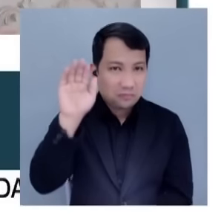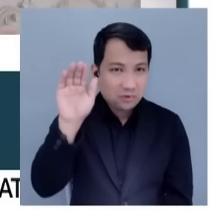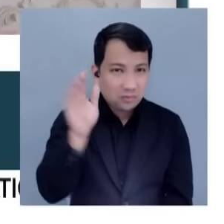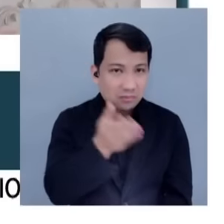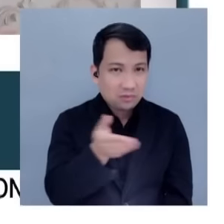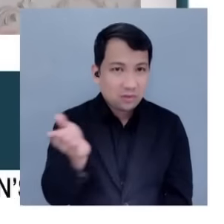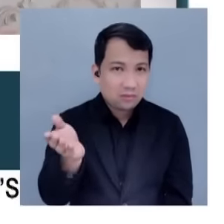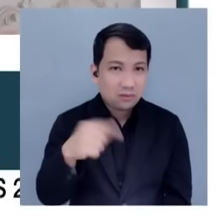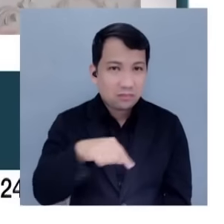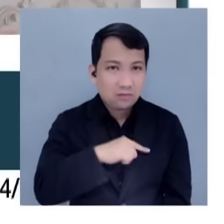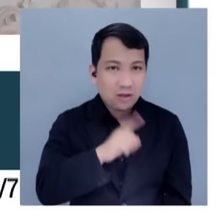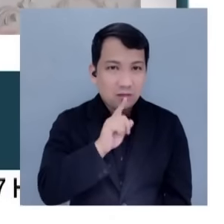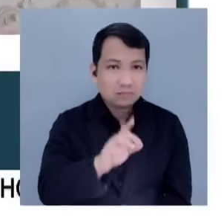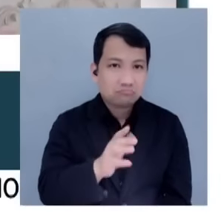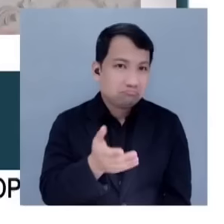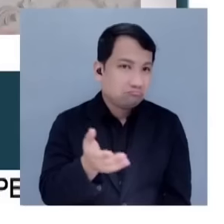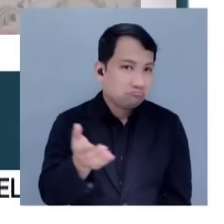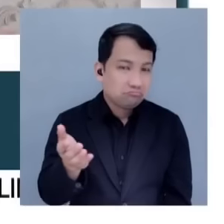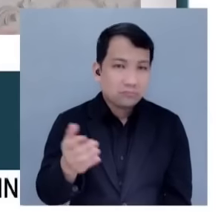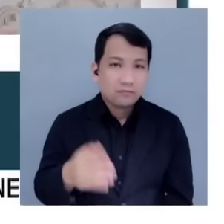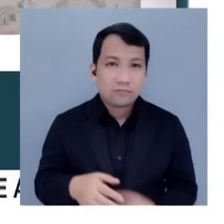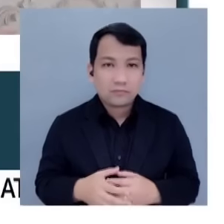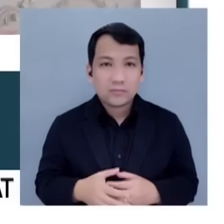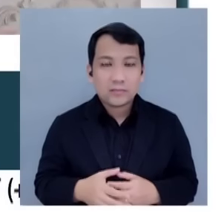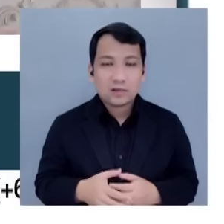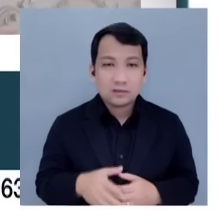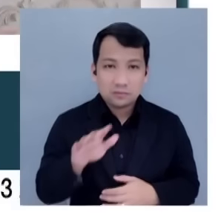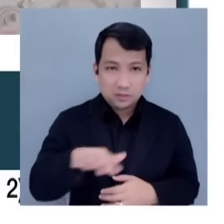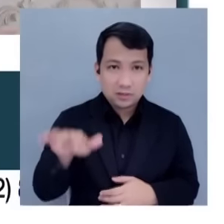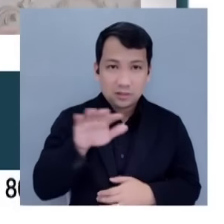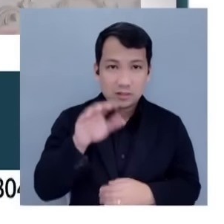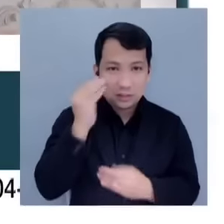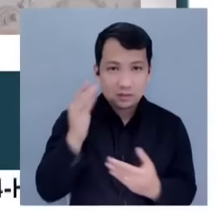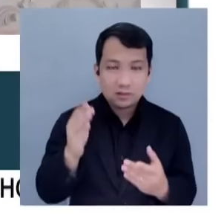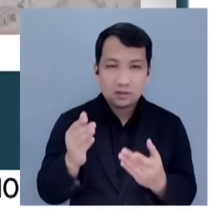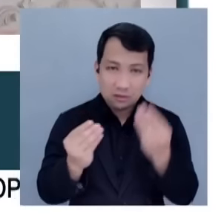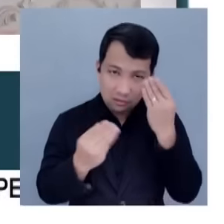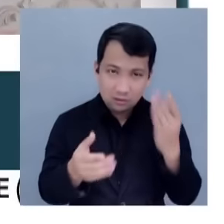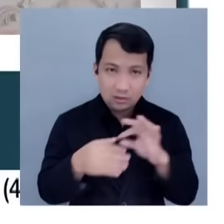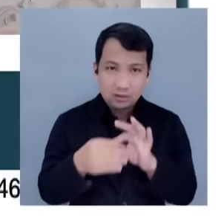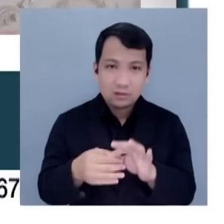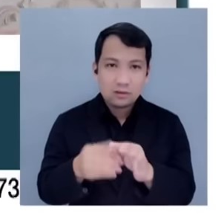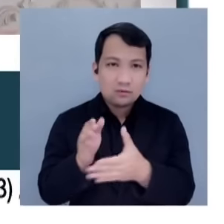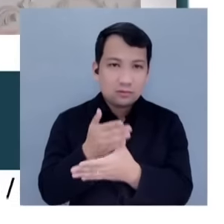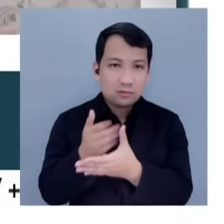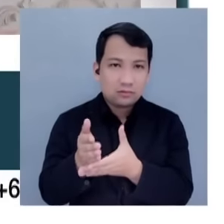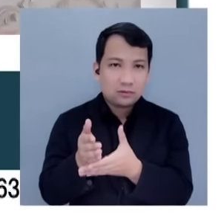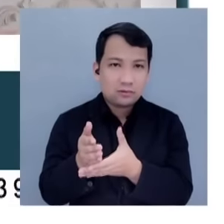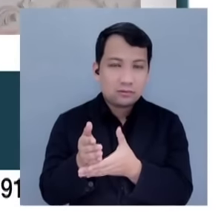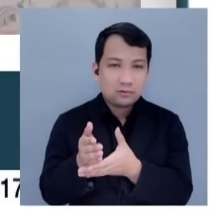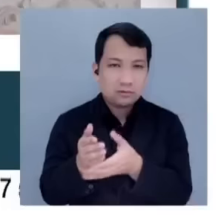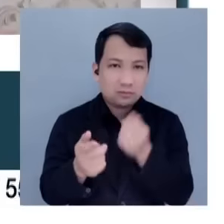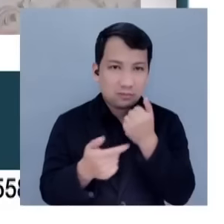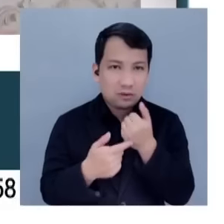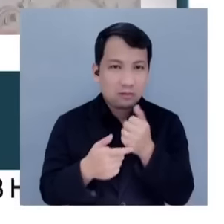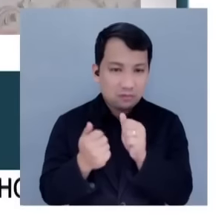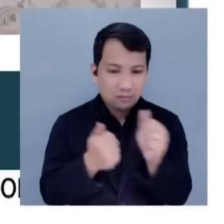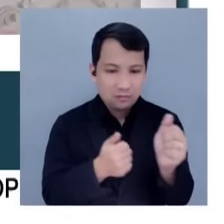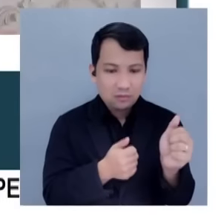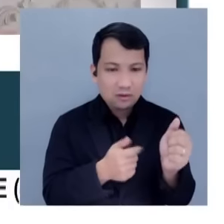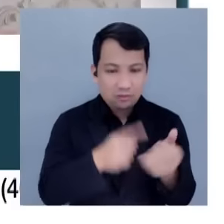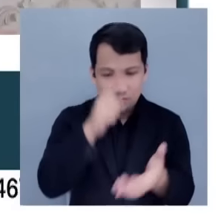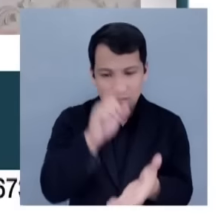sa ating mga kababayan, huwag basta-basta nagsishare o nagsasubscribe o kaya naniniwala